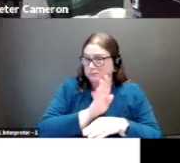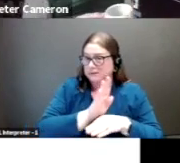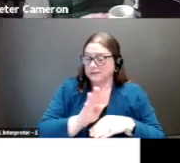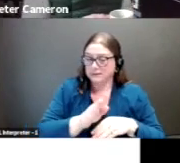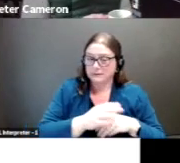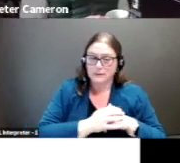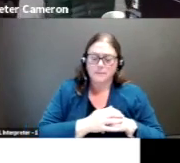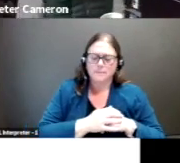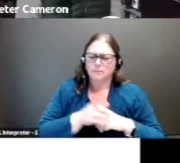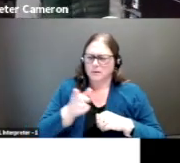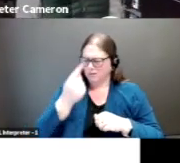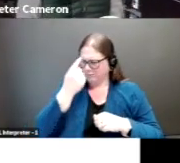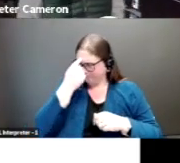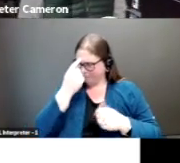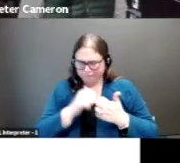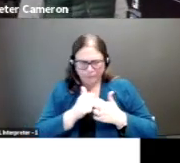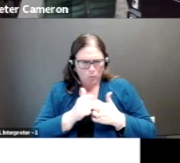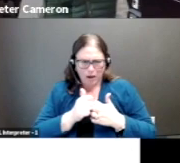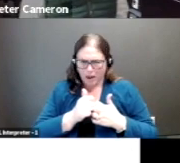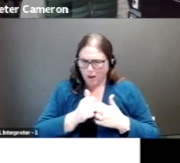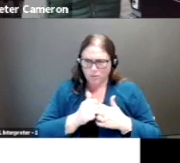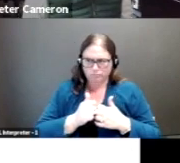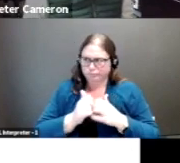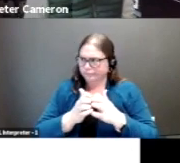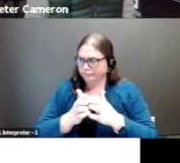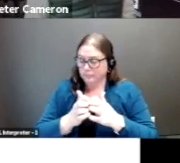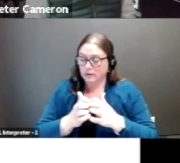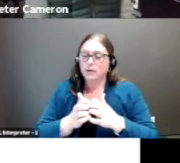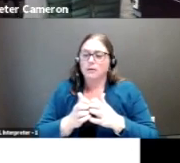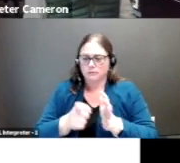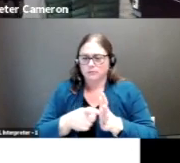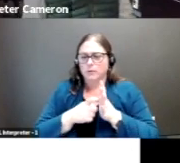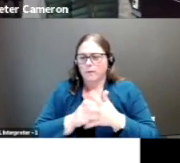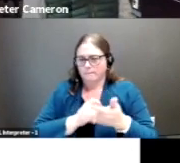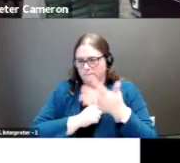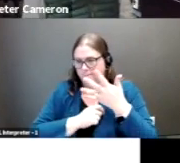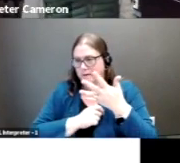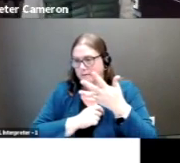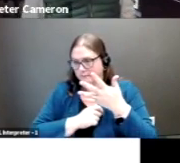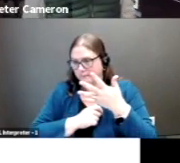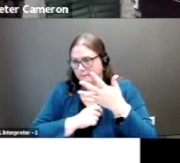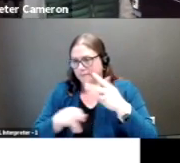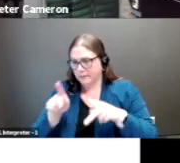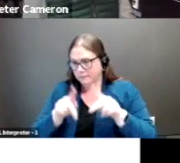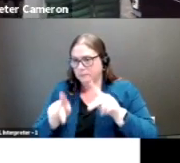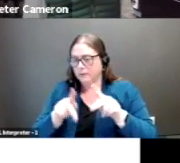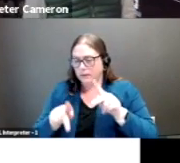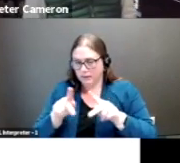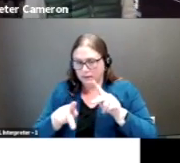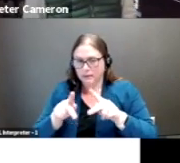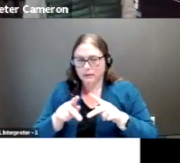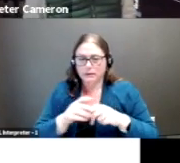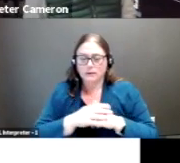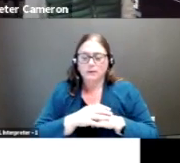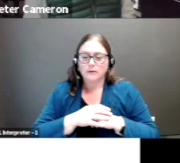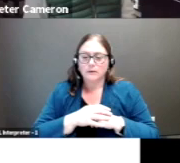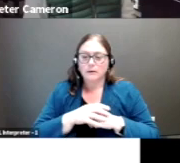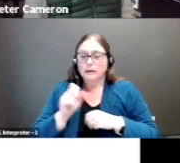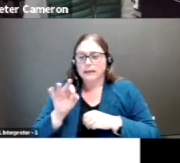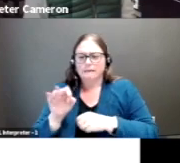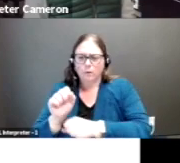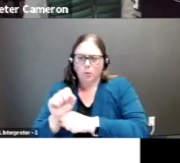Officially, you need 5 people to start a consumer co-op. If it's a worker co-op, you only need